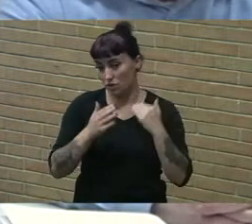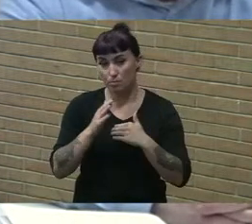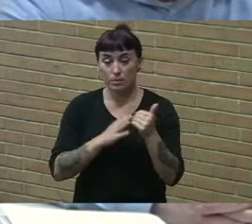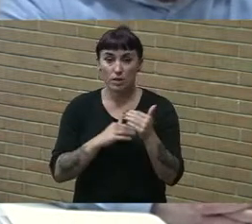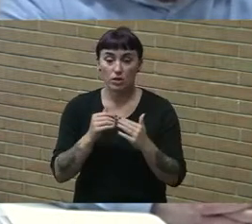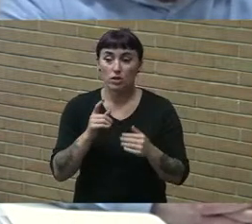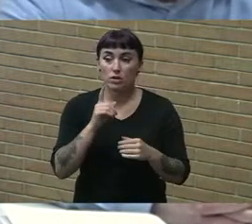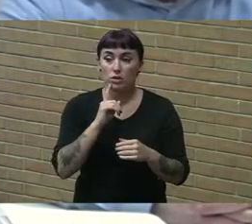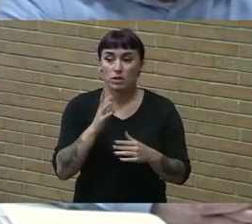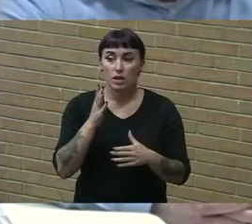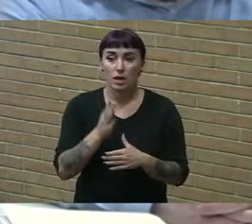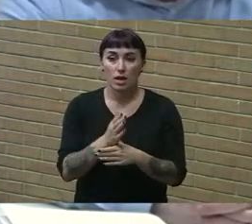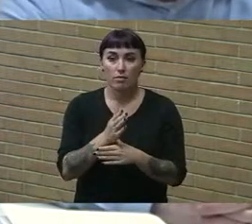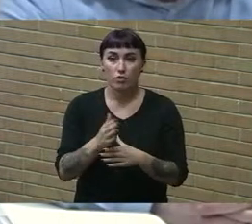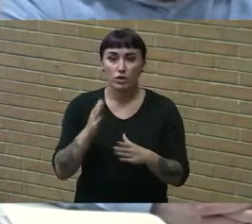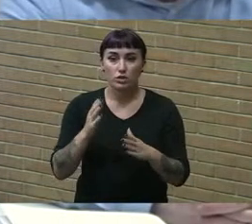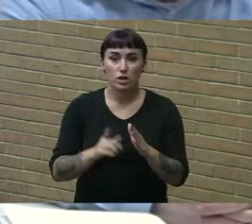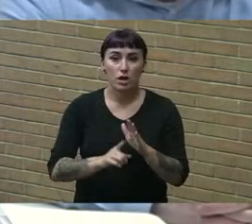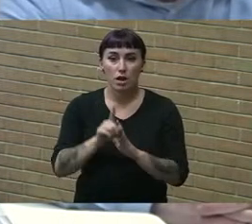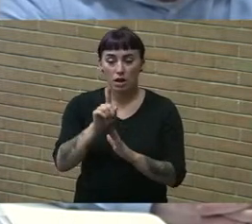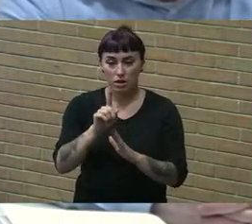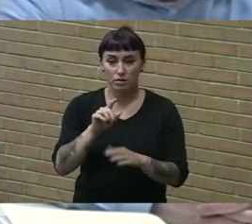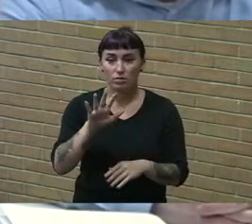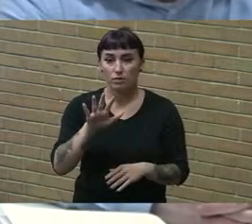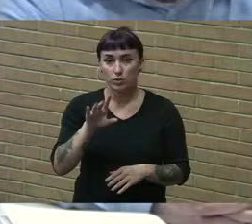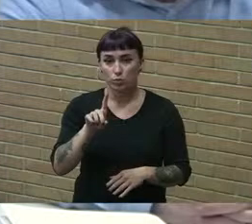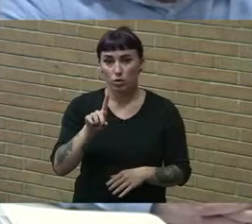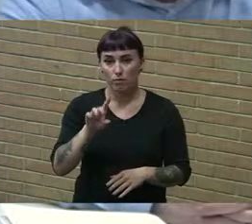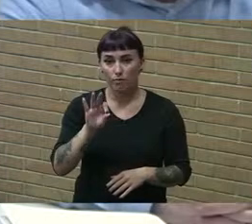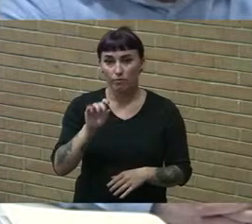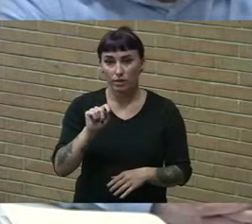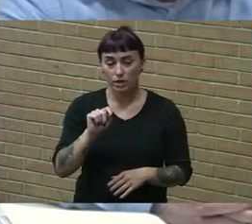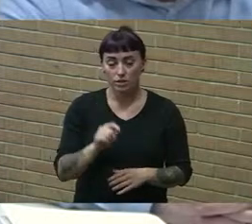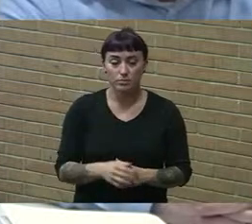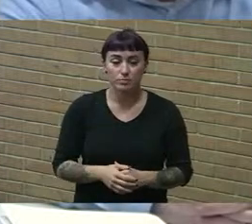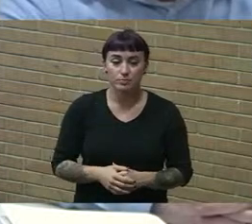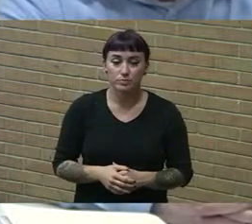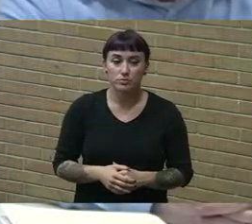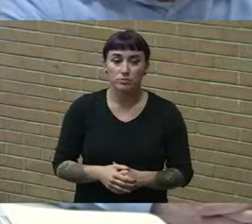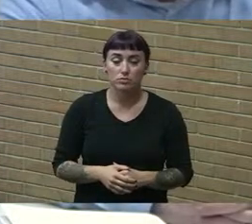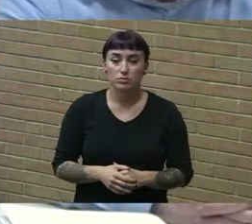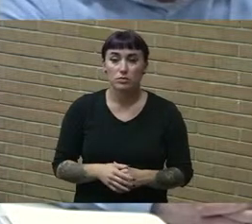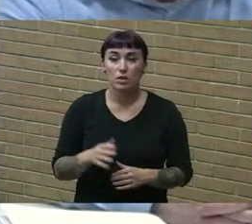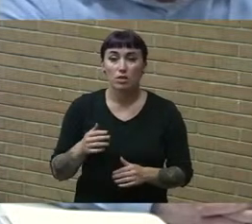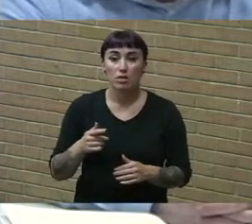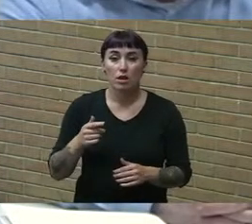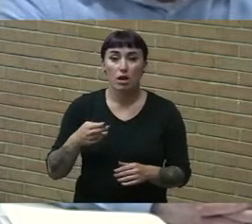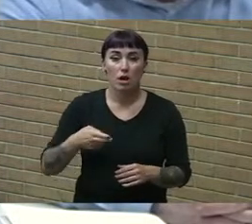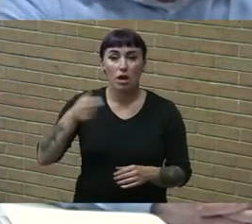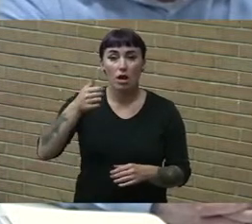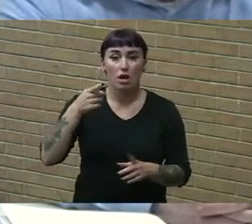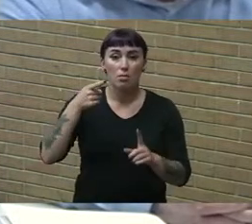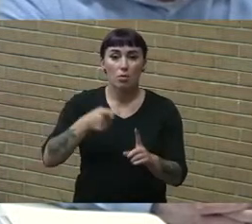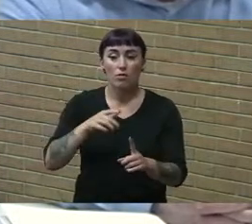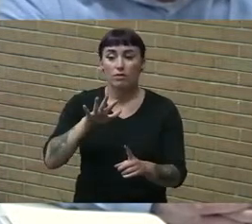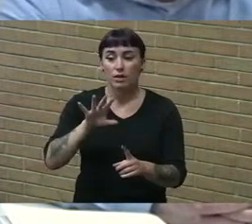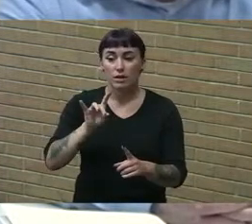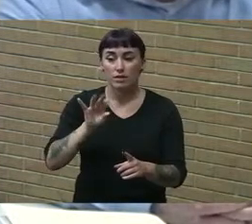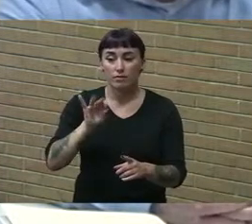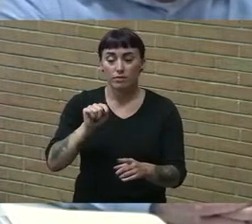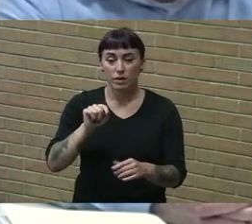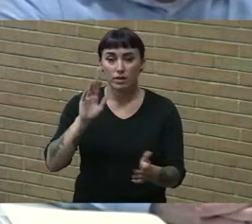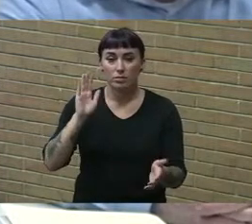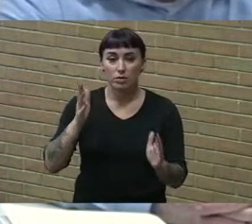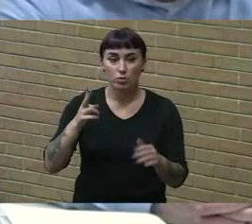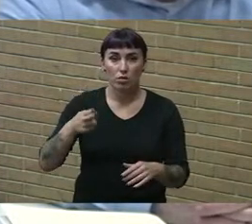is an average height of 51 feet, the absolute highest point being 58 feet compared to the